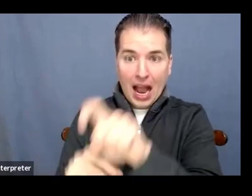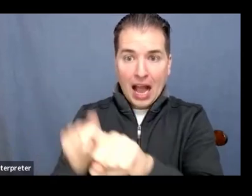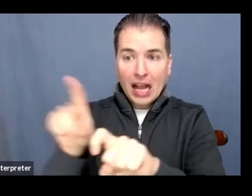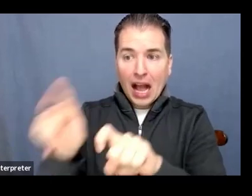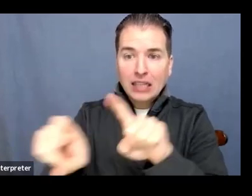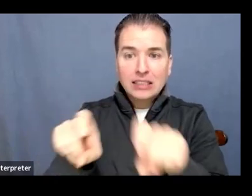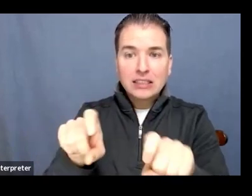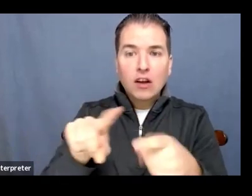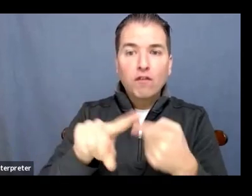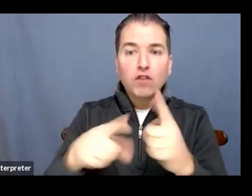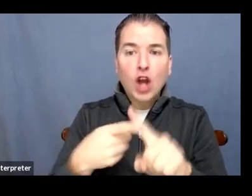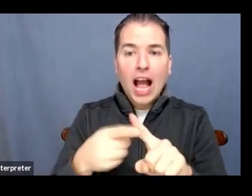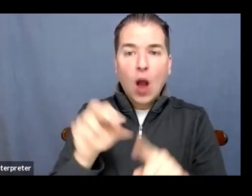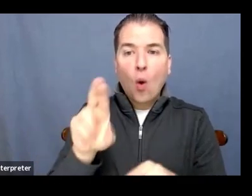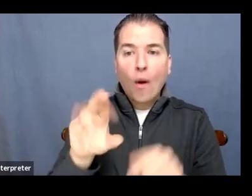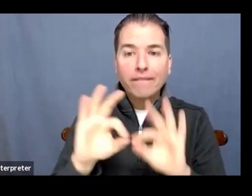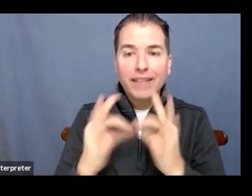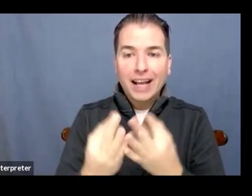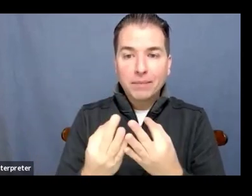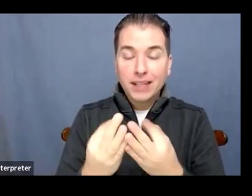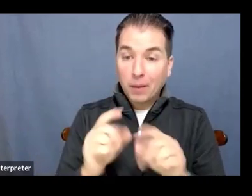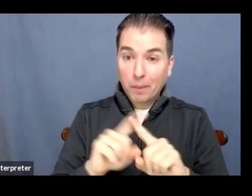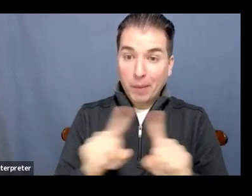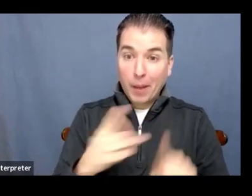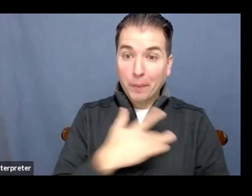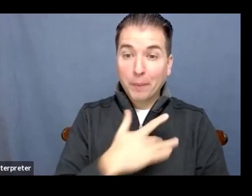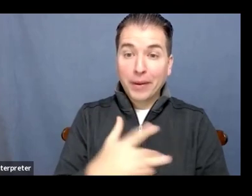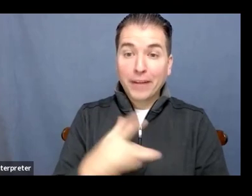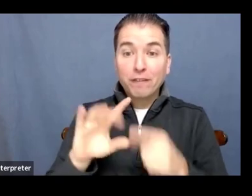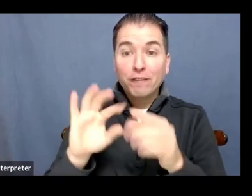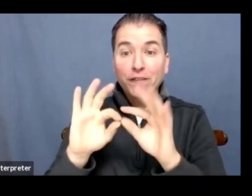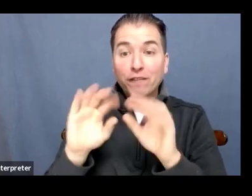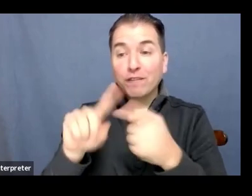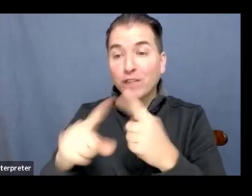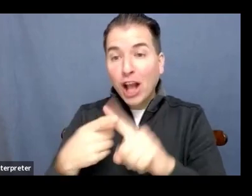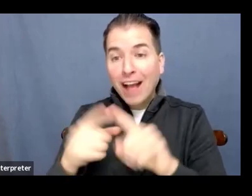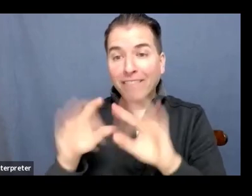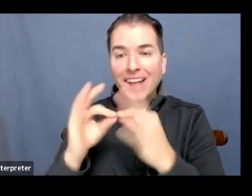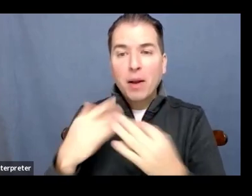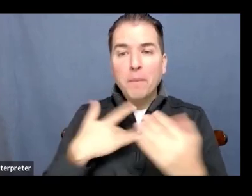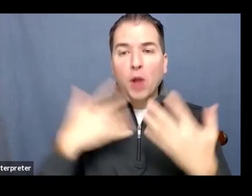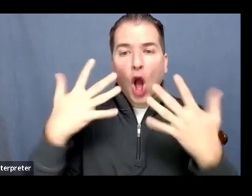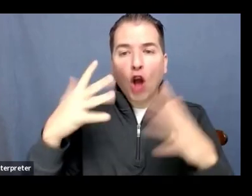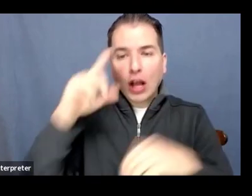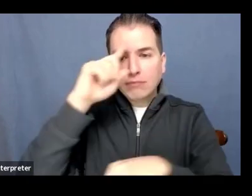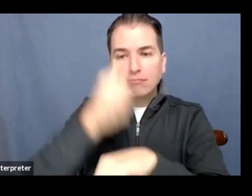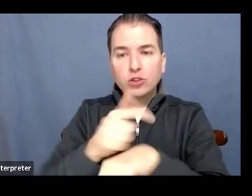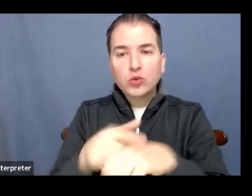bit of a biased response. Why? Because they're your friends and your family. Really, what you